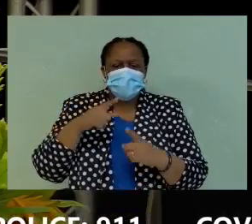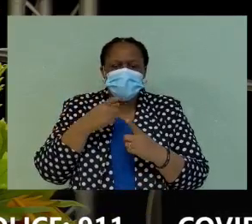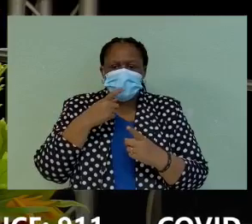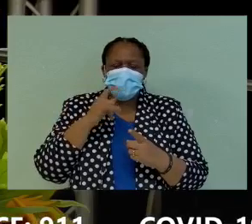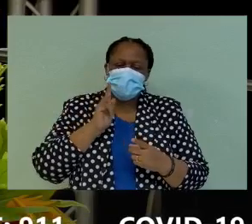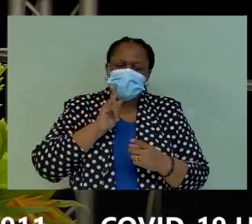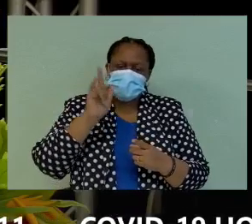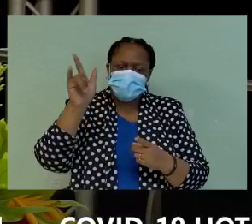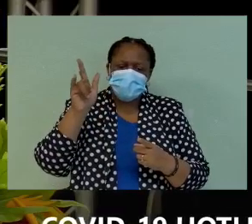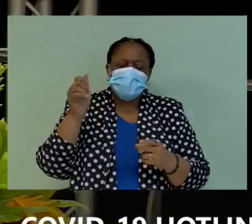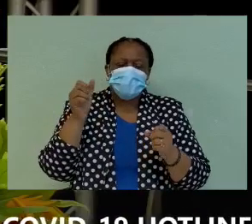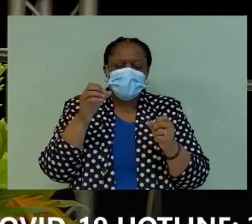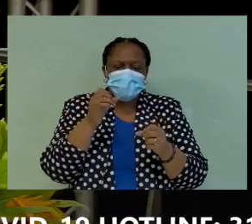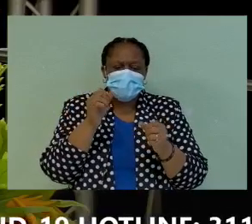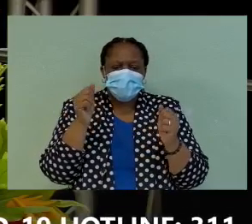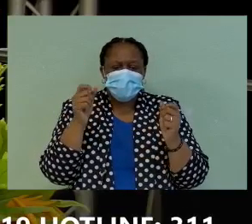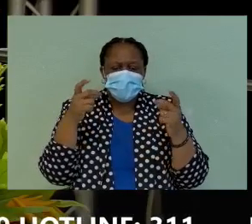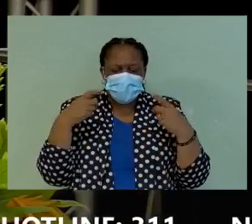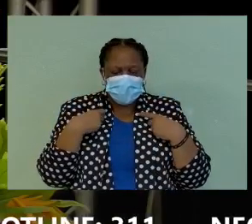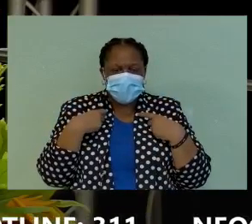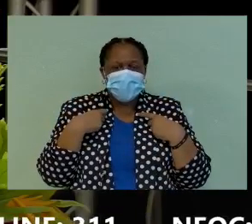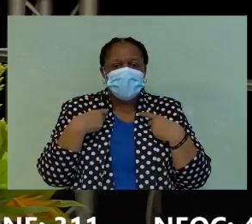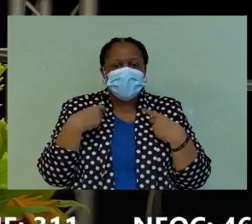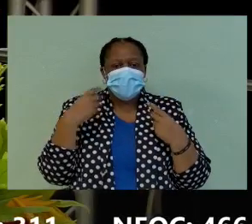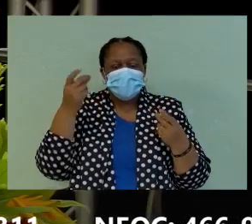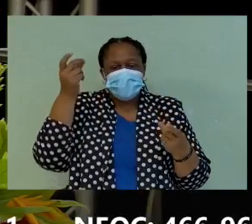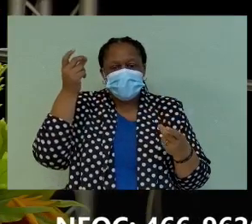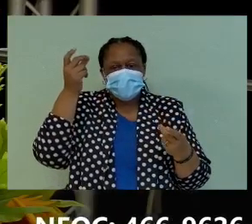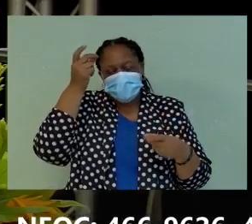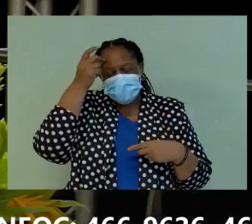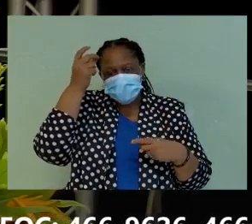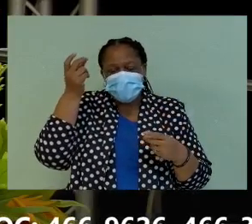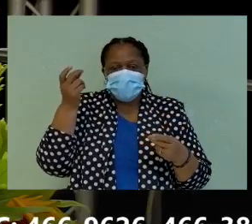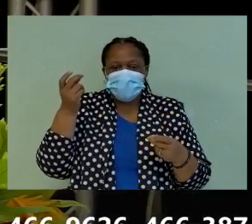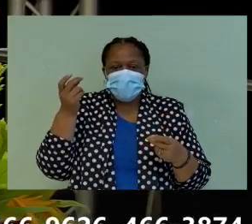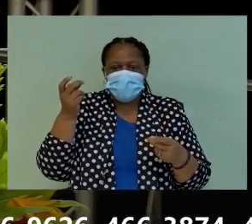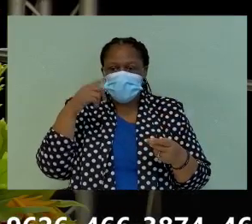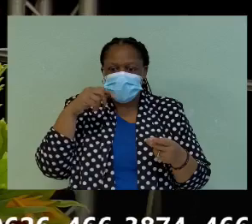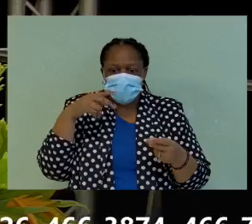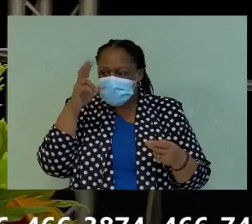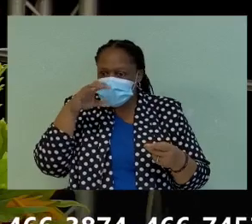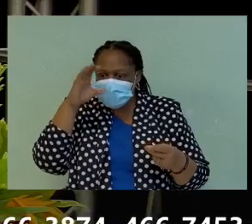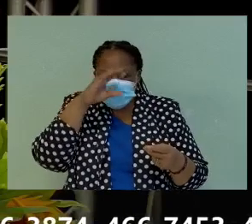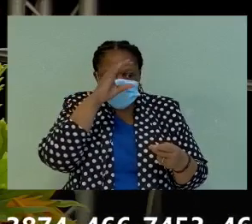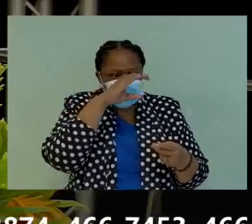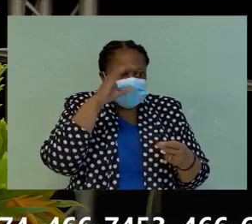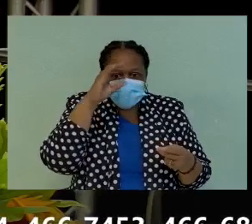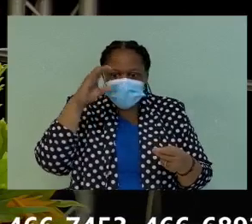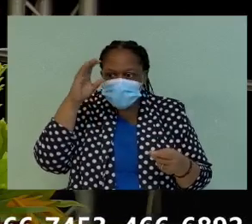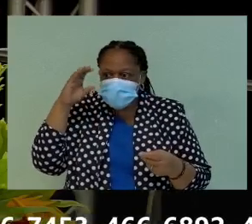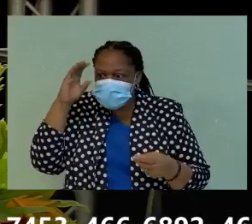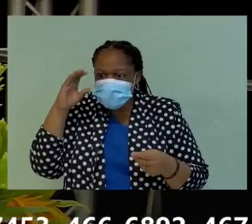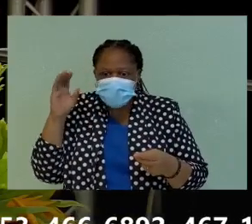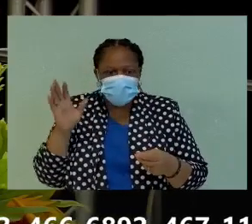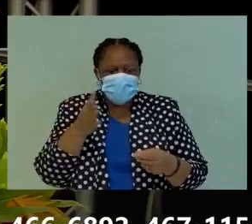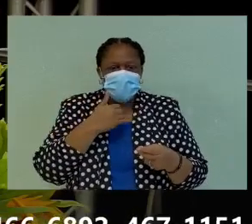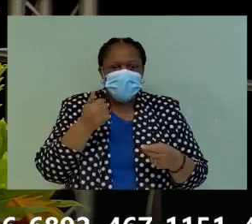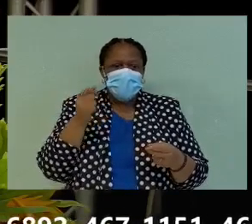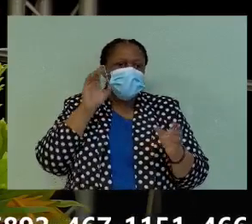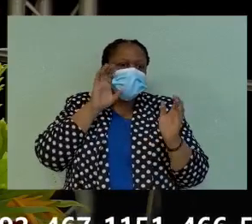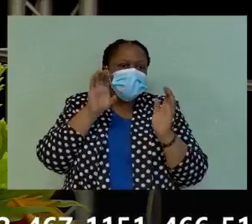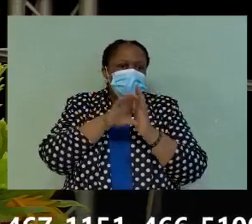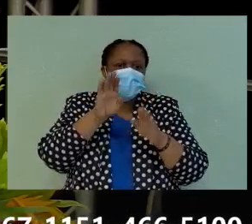travel was diagnosed with COVID-19, I was hunted down. My family was identified and pictures of us were